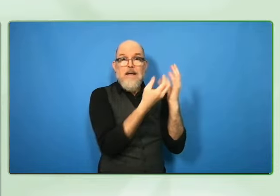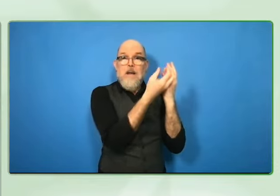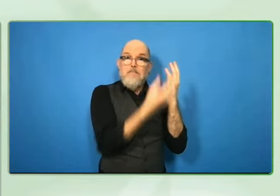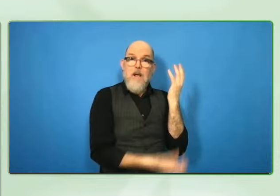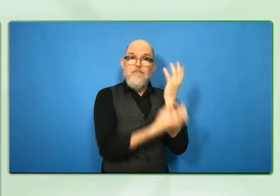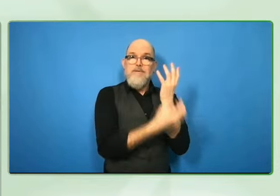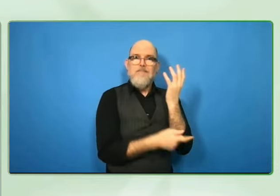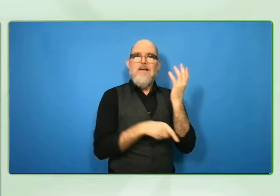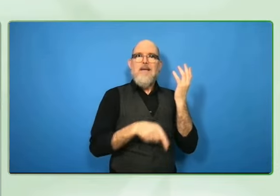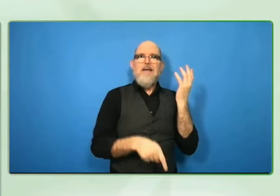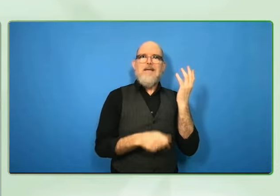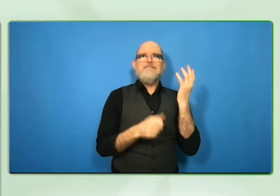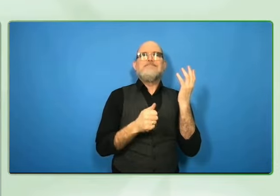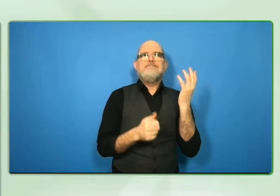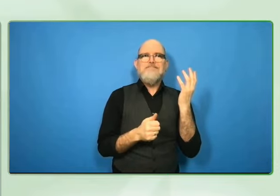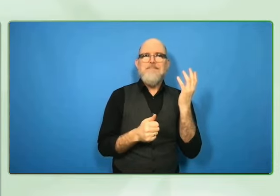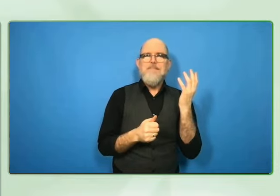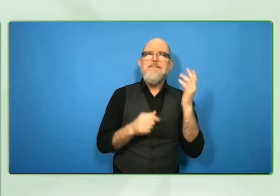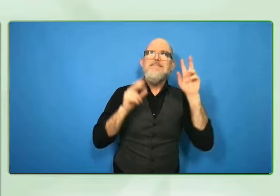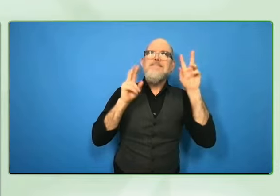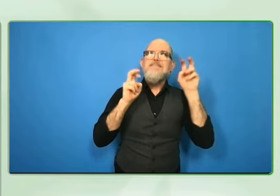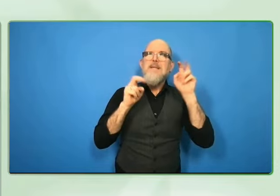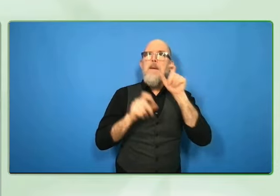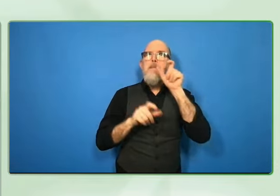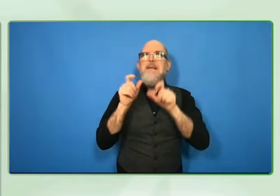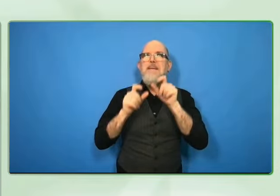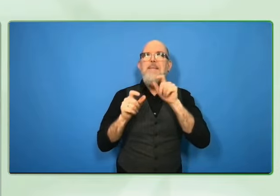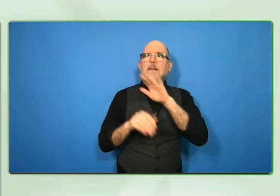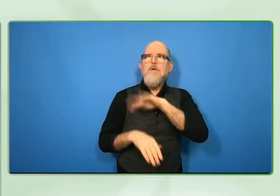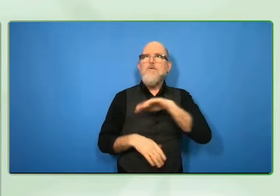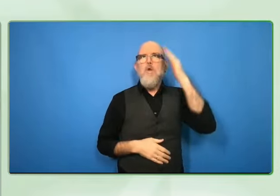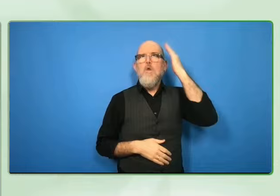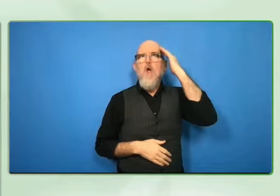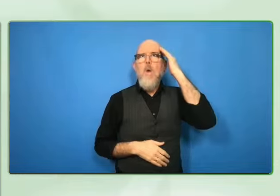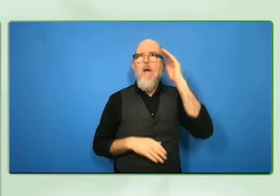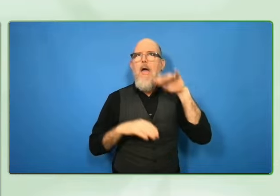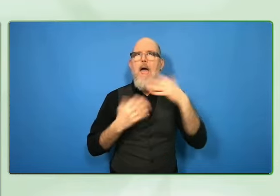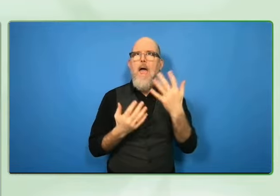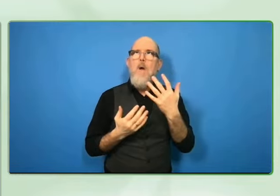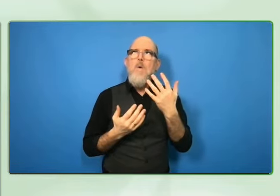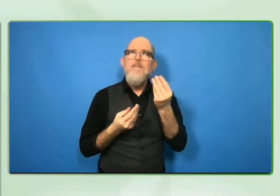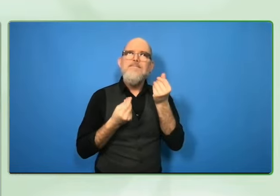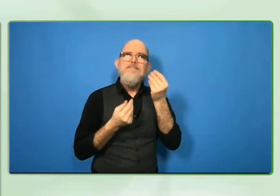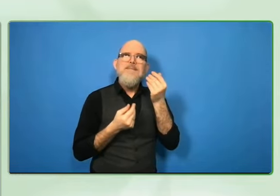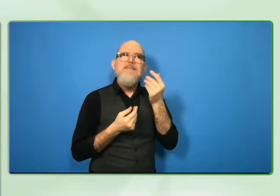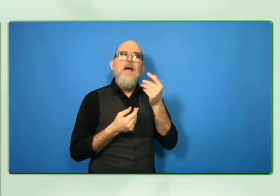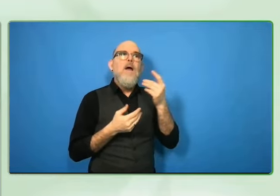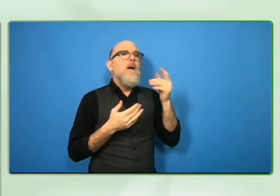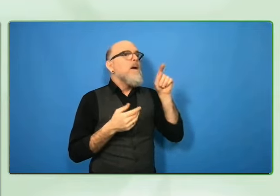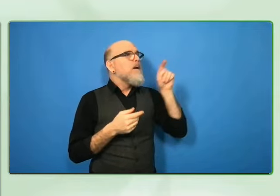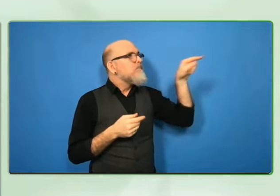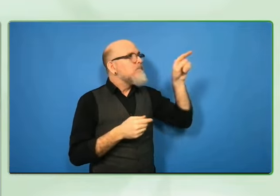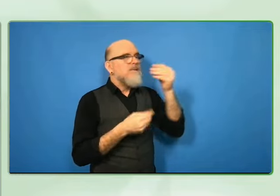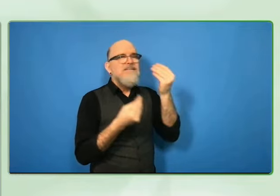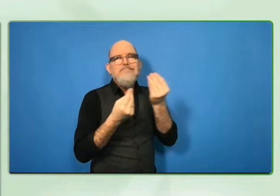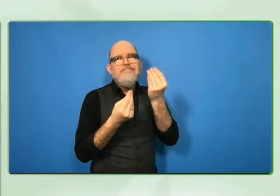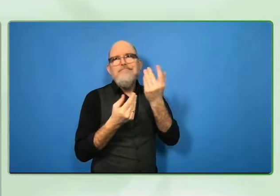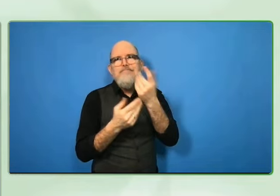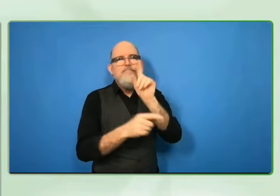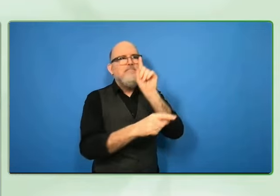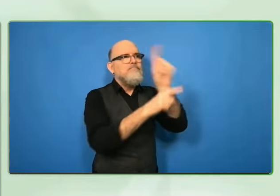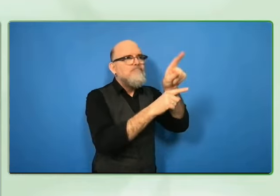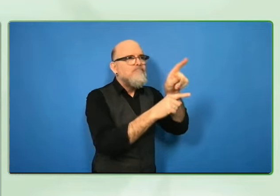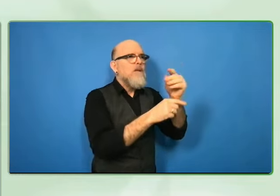Amazon. So similarly to apples fall down, the compliance and distrust cultures where people needing adjustments must